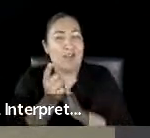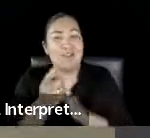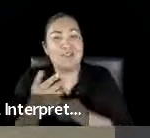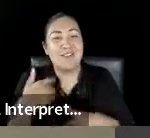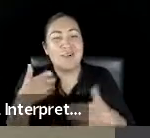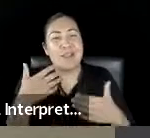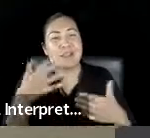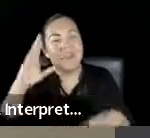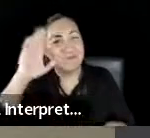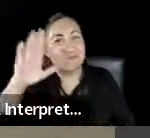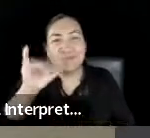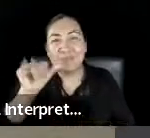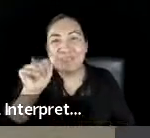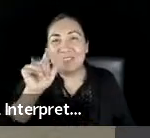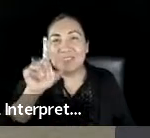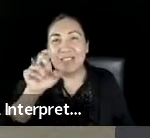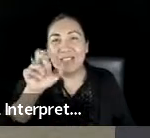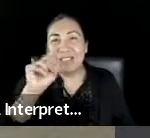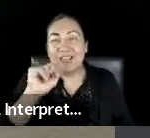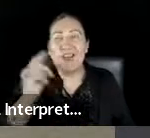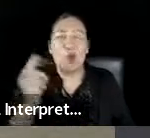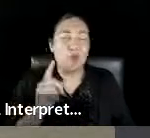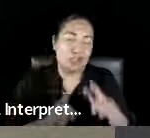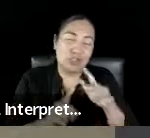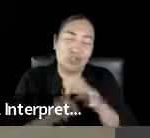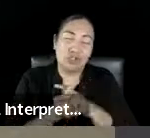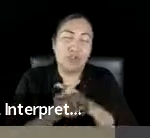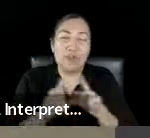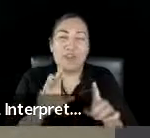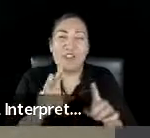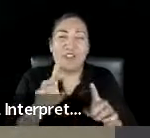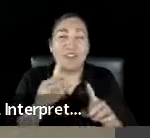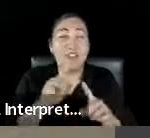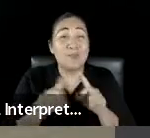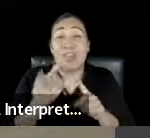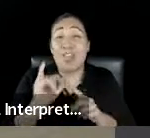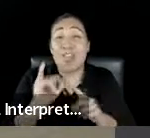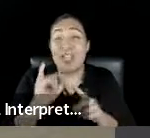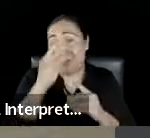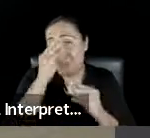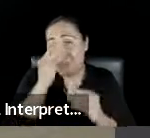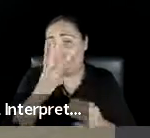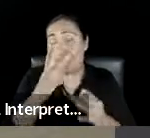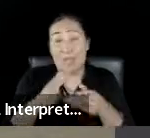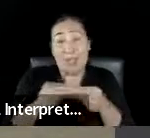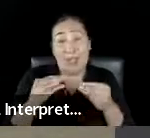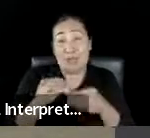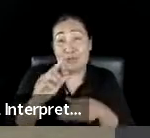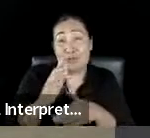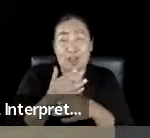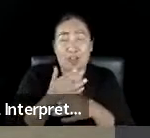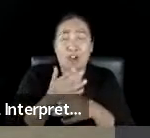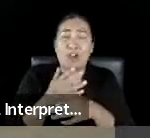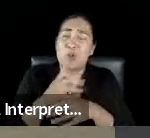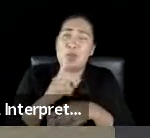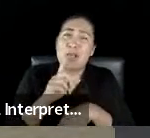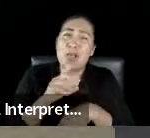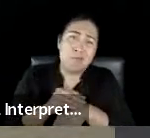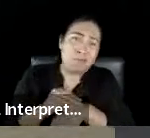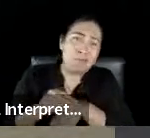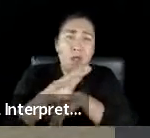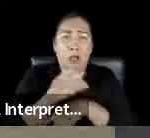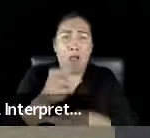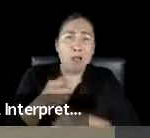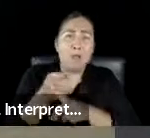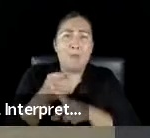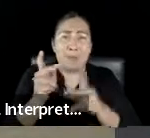give a shout out. Like I said, always show up. But the message that you shared, just the impact that it's going to have.